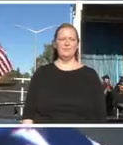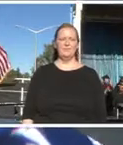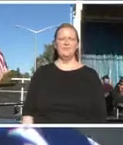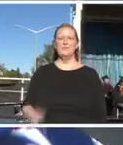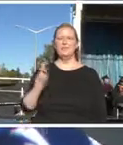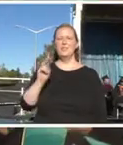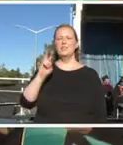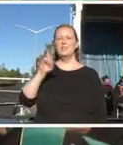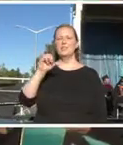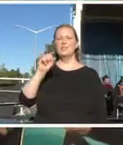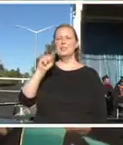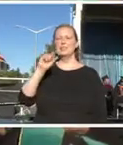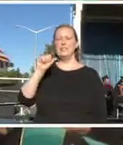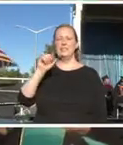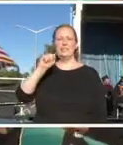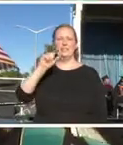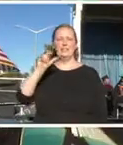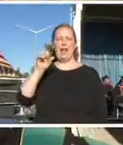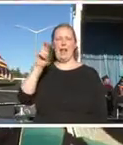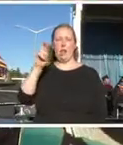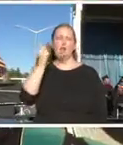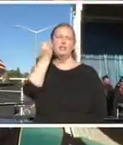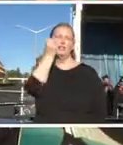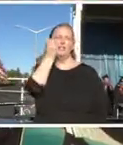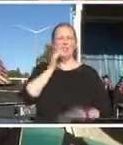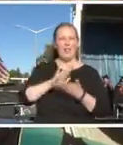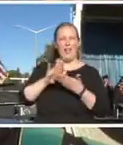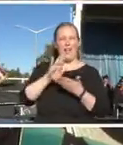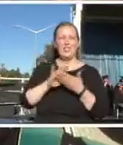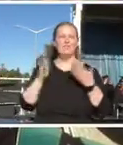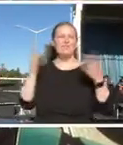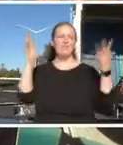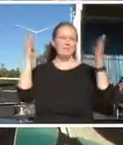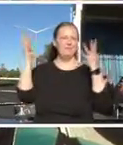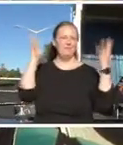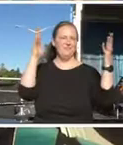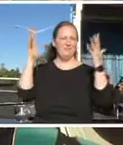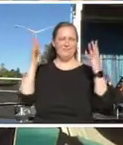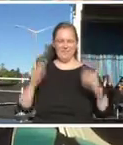And Christy Taylor, dental hygiene. Let's give them all a round of applause.